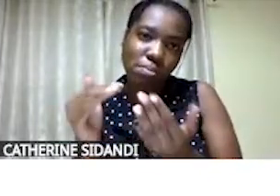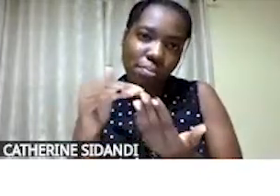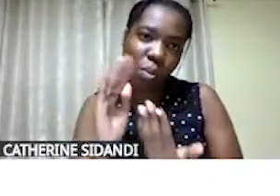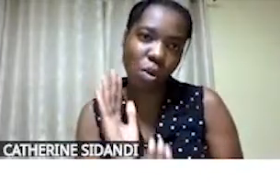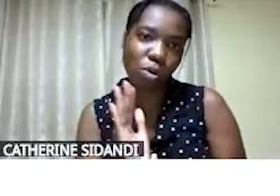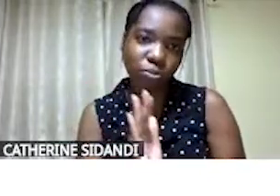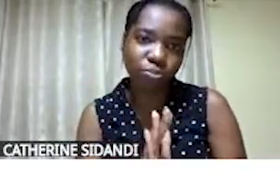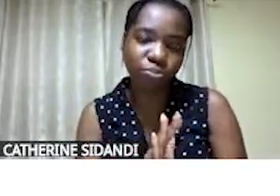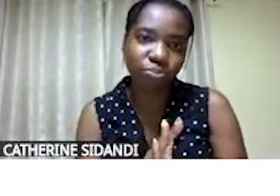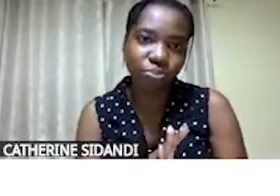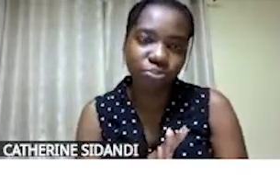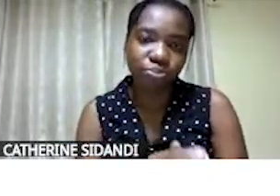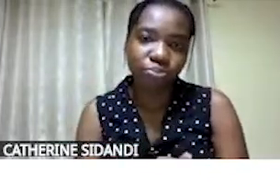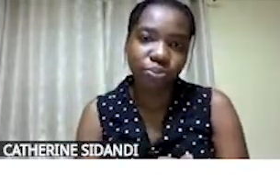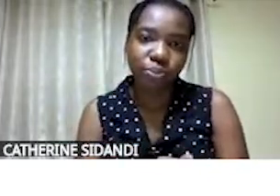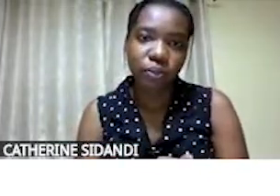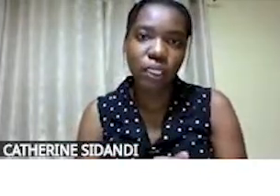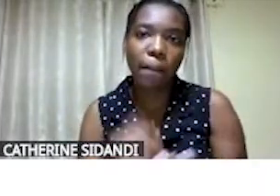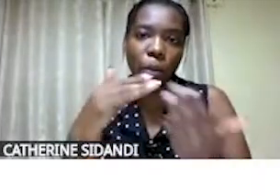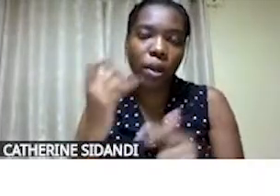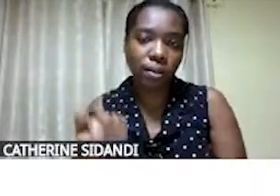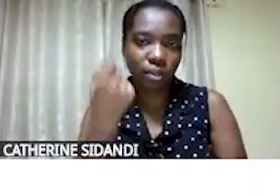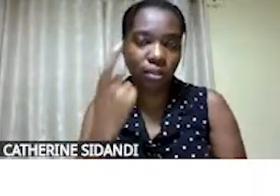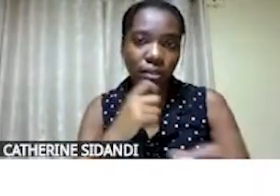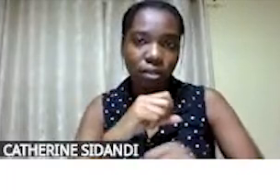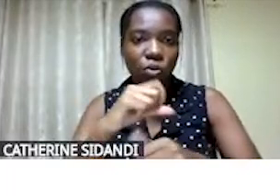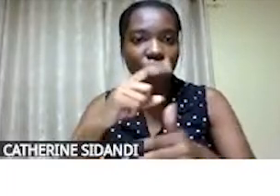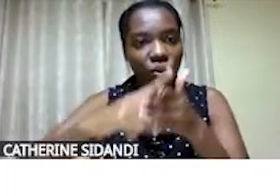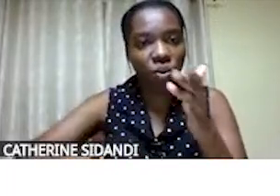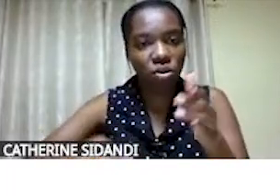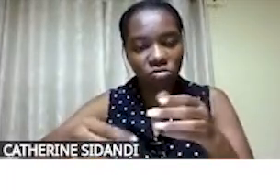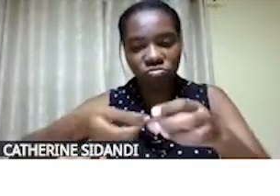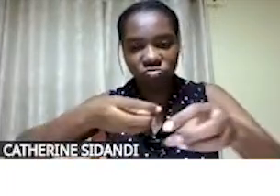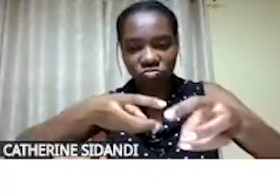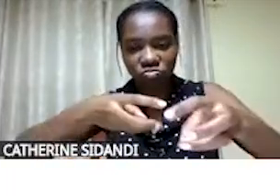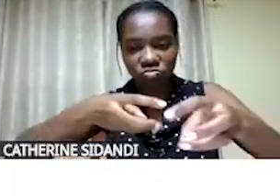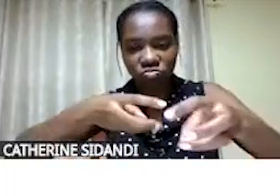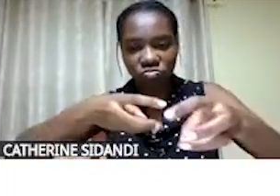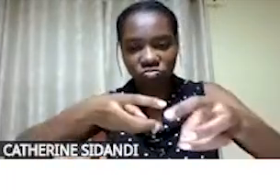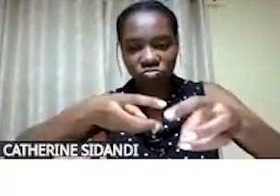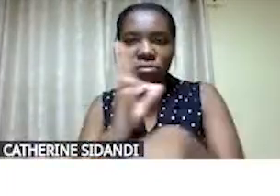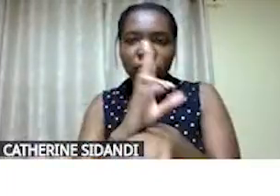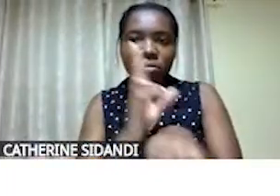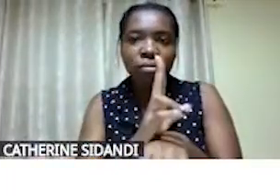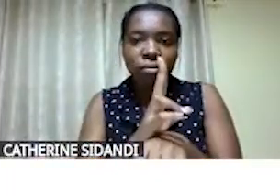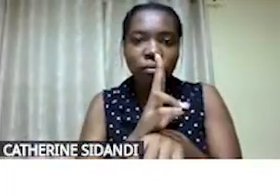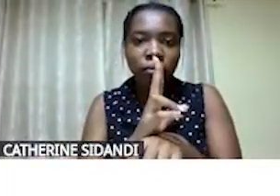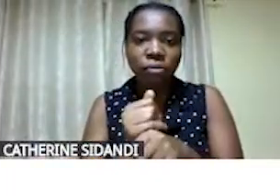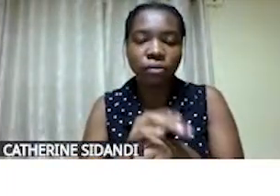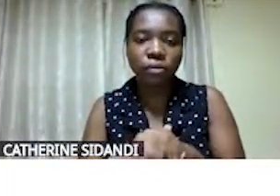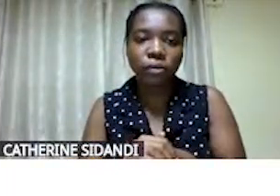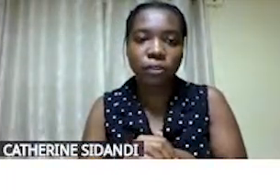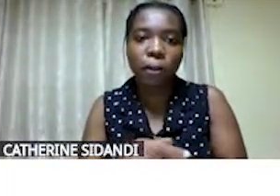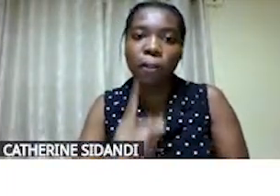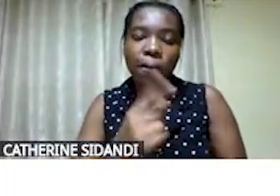more understanding to what now our strategy is, seeing that we understand the difference